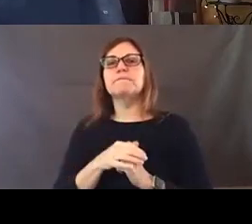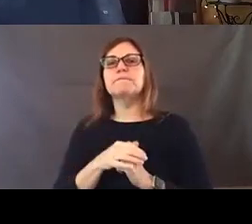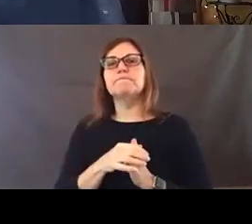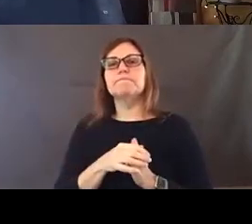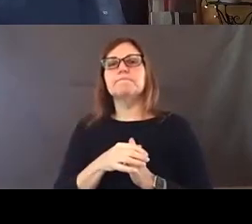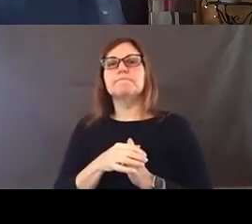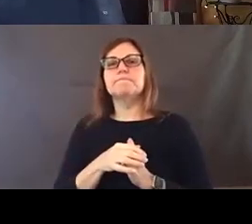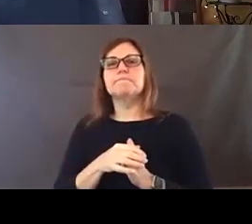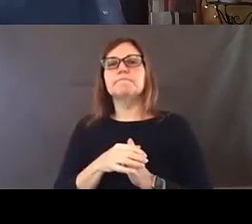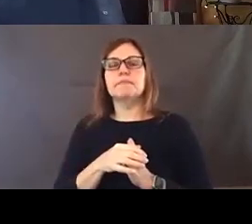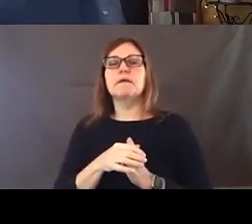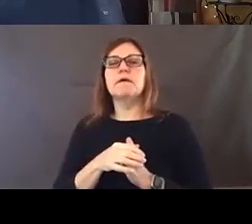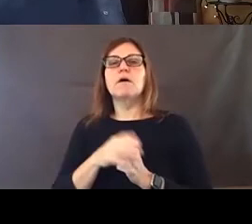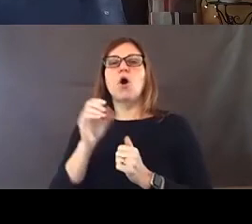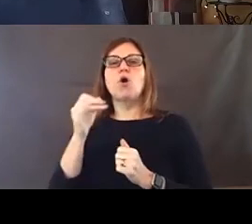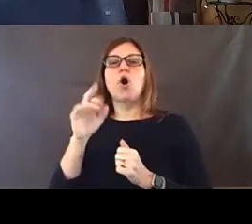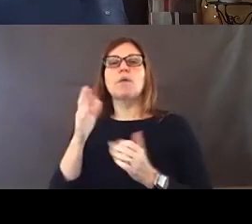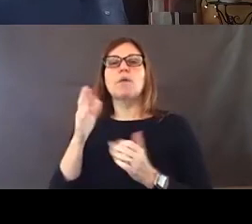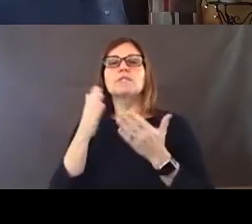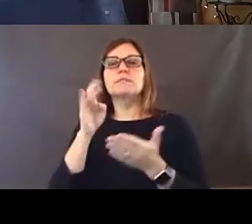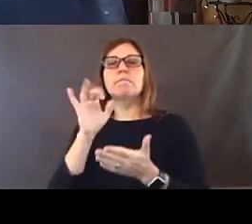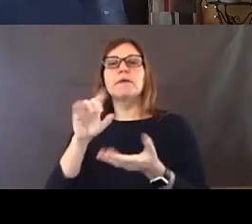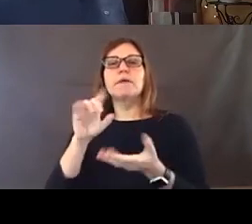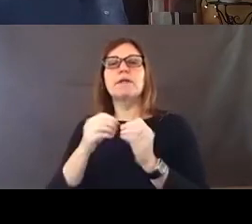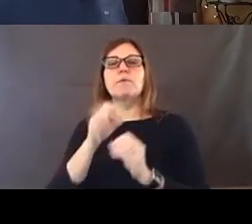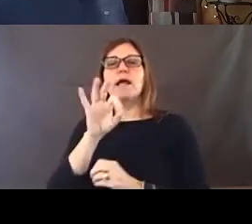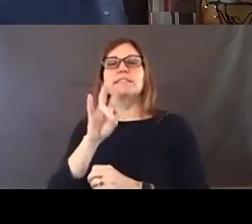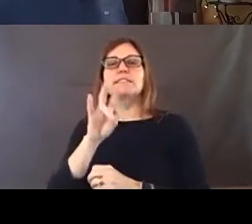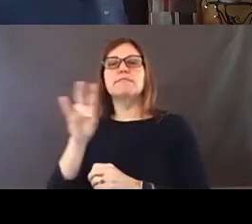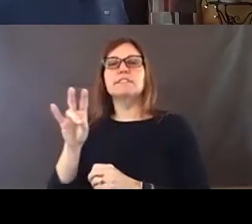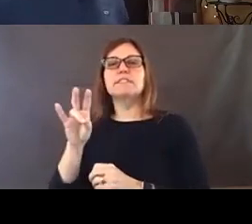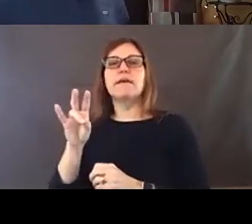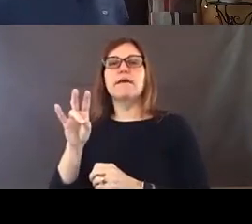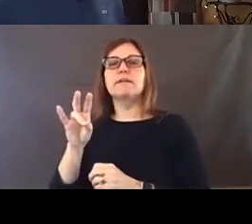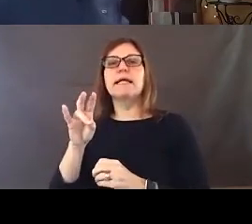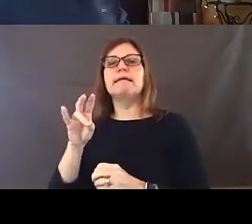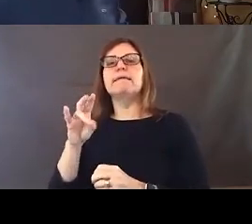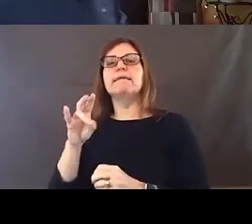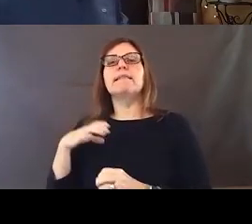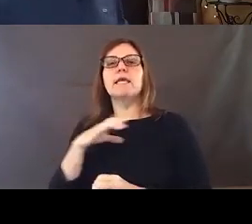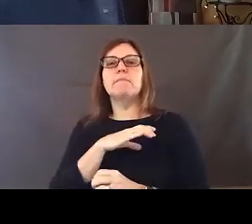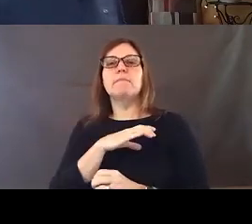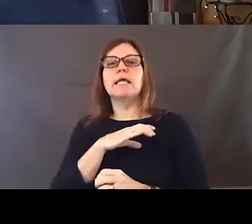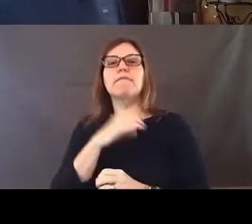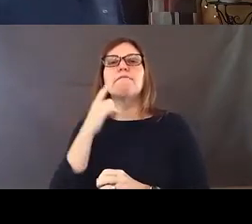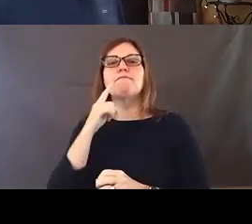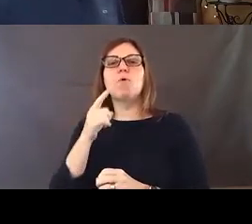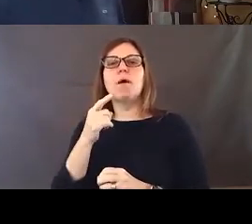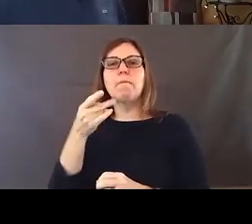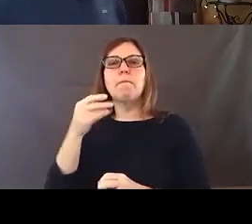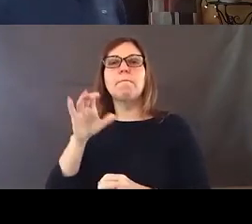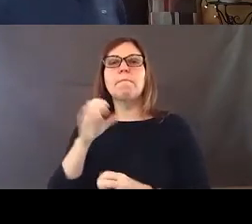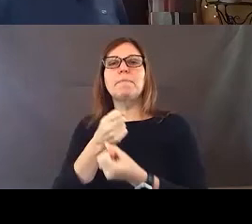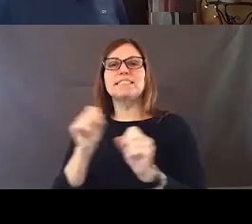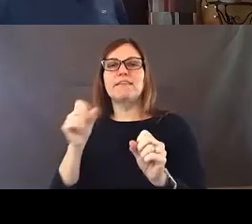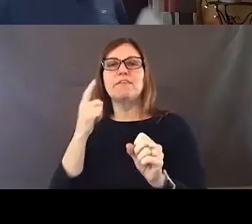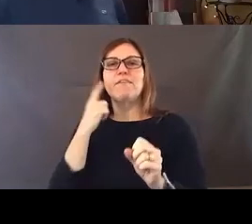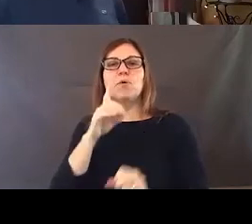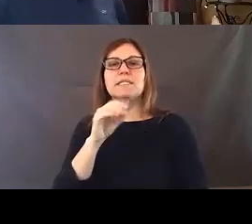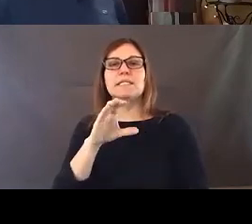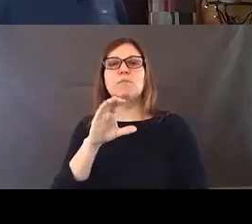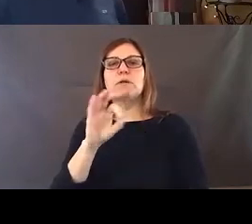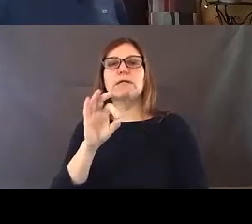Councilman O'Connor presents Bill number 977, report of the Committee on Public Safety Services for December 9, 2020. With an